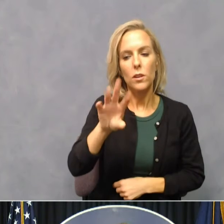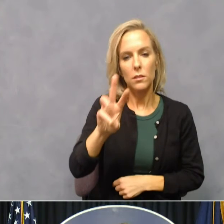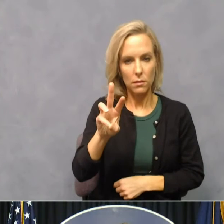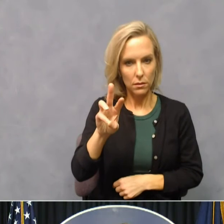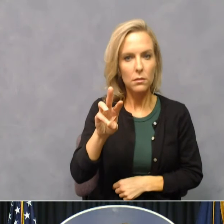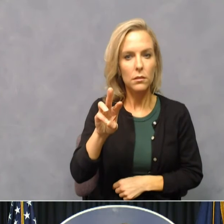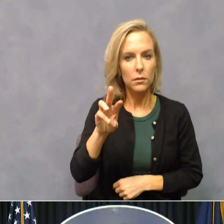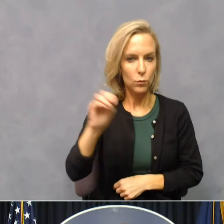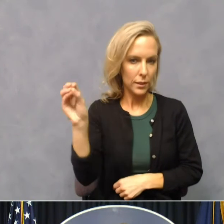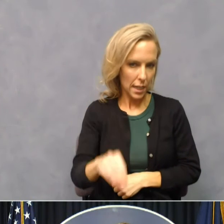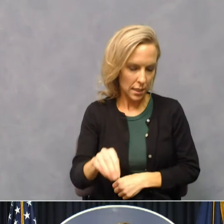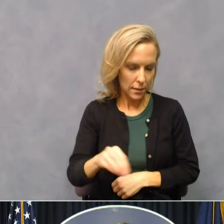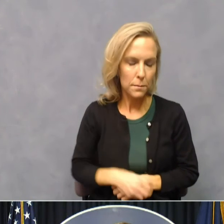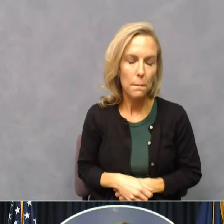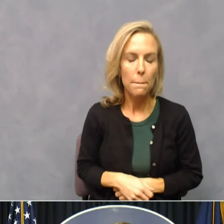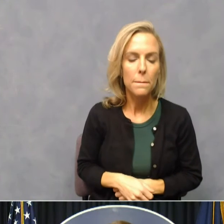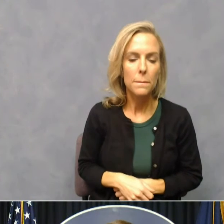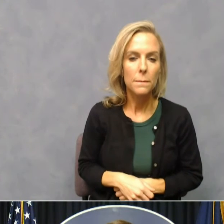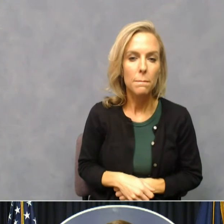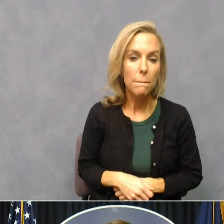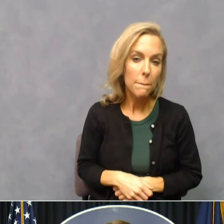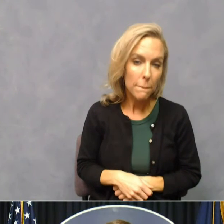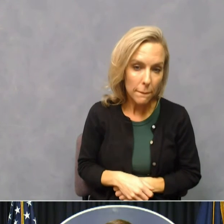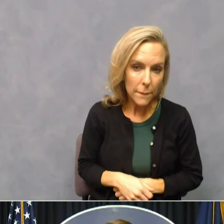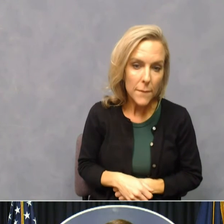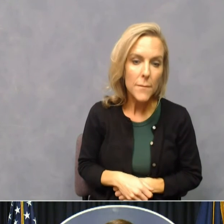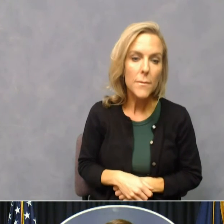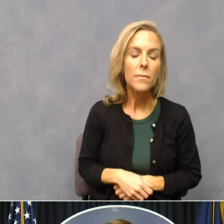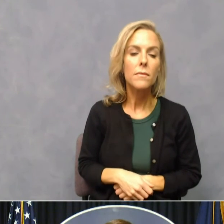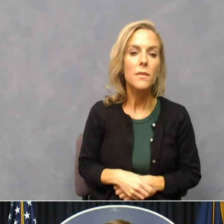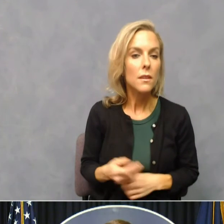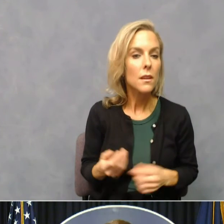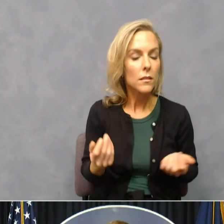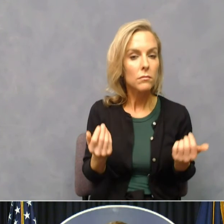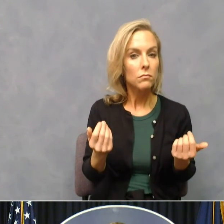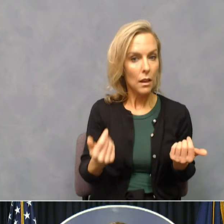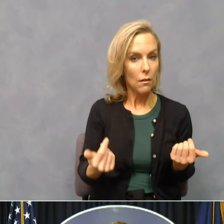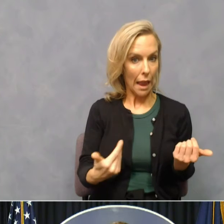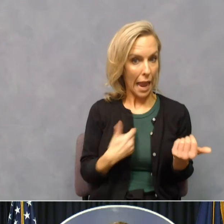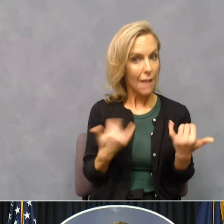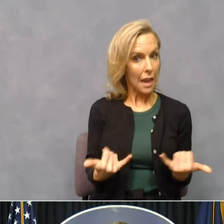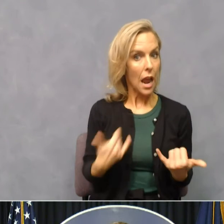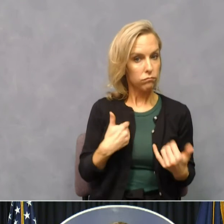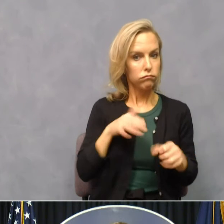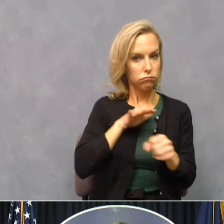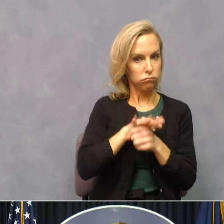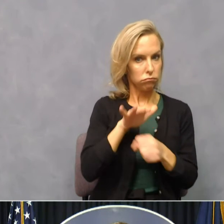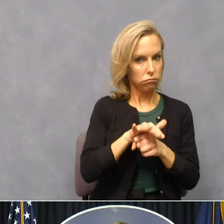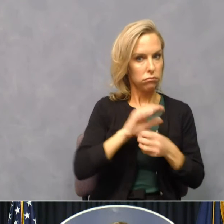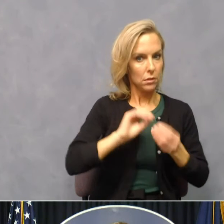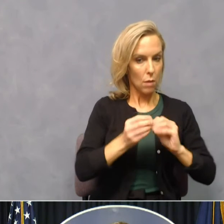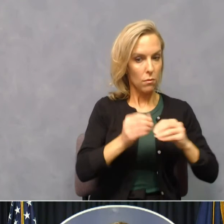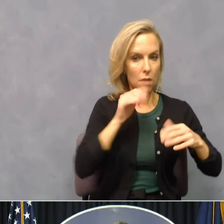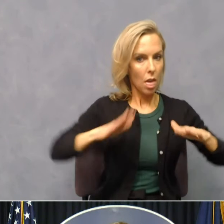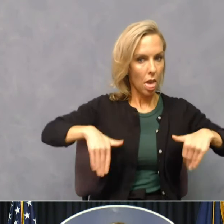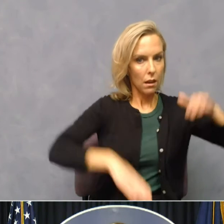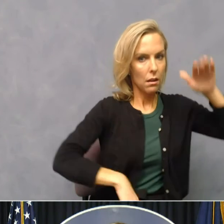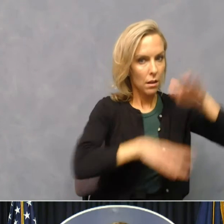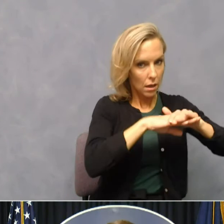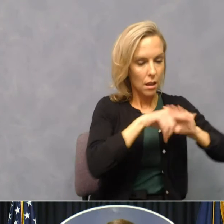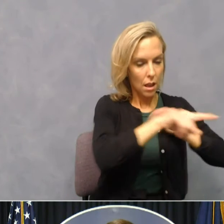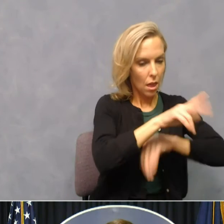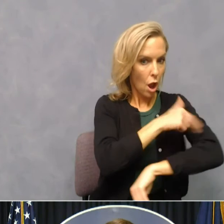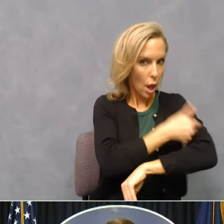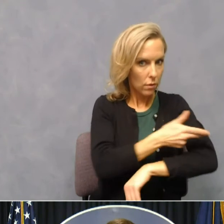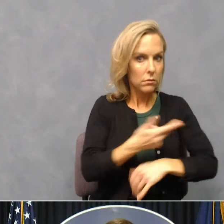79.6%. So again, we have capacity right now, but know that it